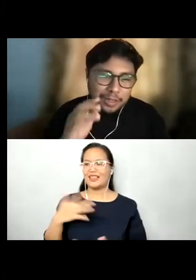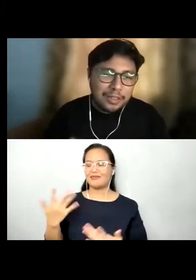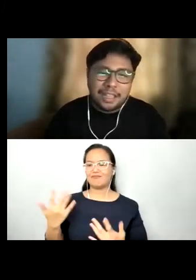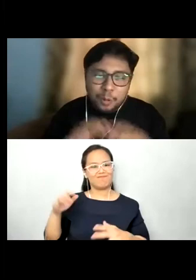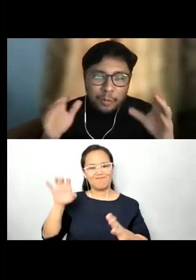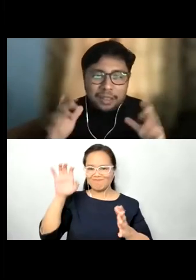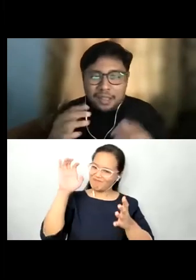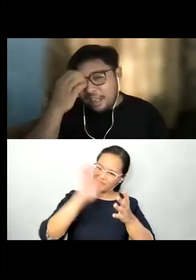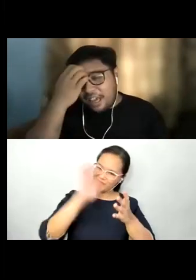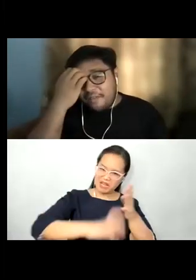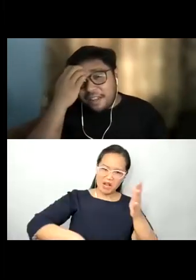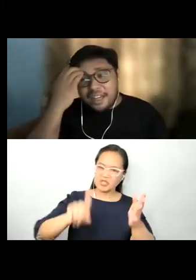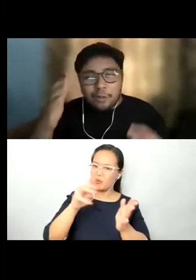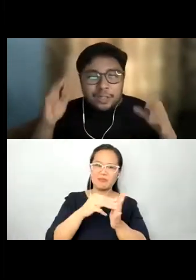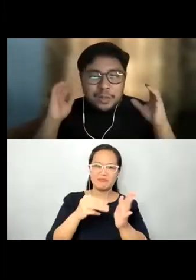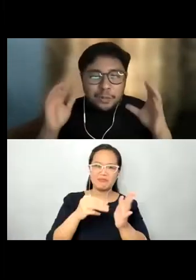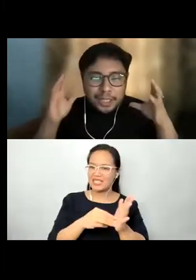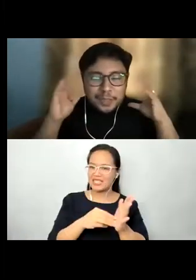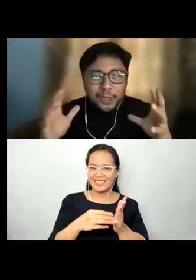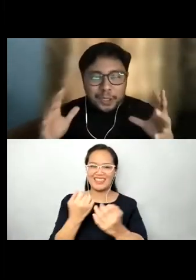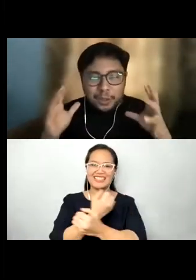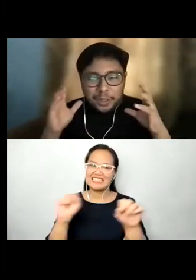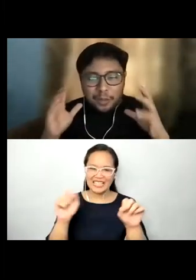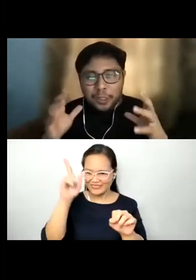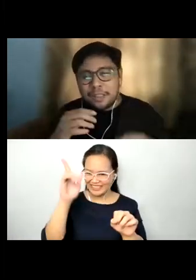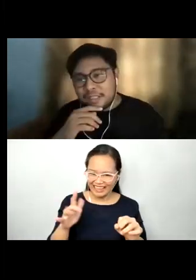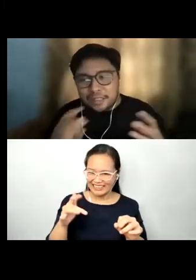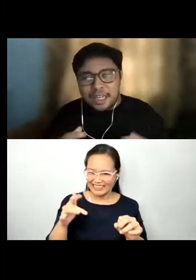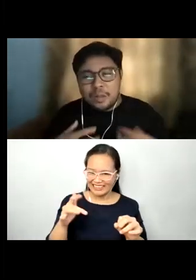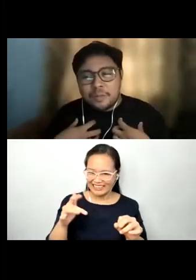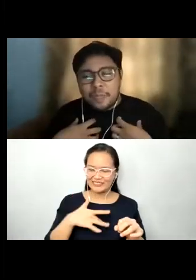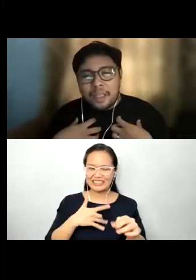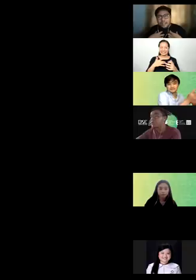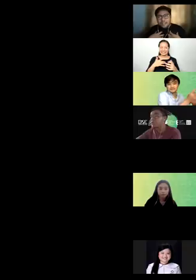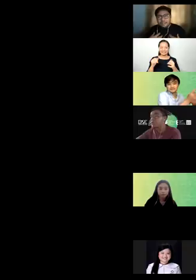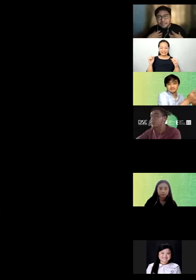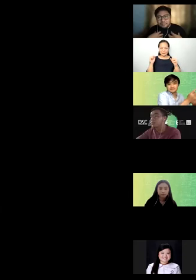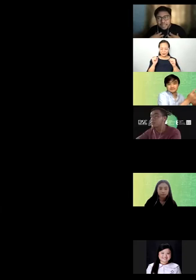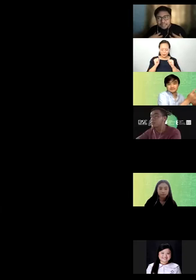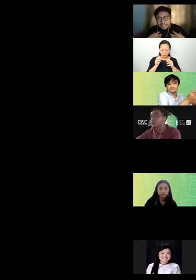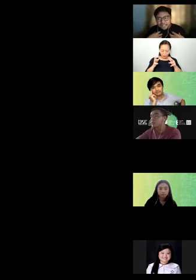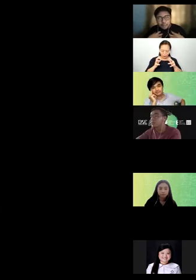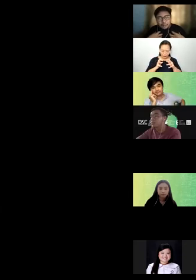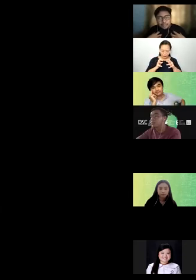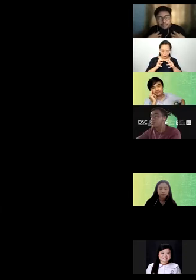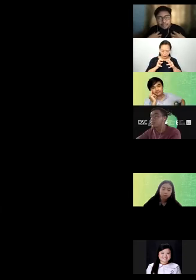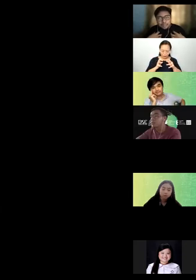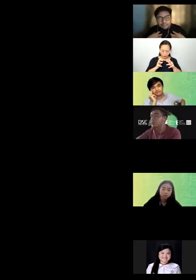yon. At that moment, I felt like I was the smallest person in the world. Until now, I feel bad